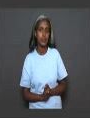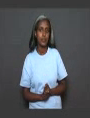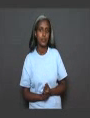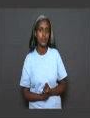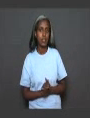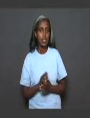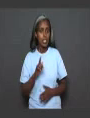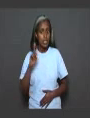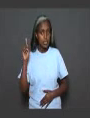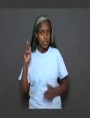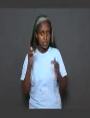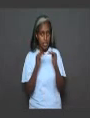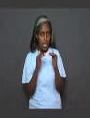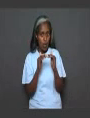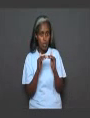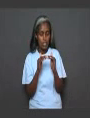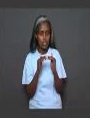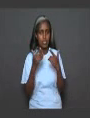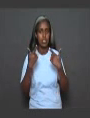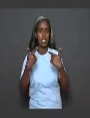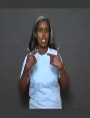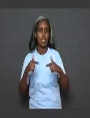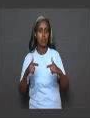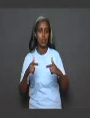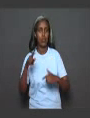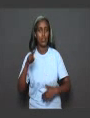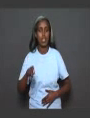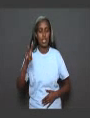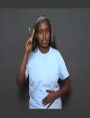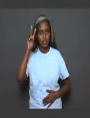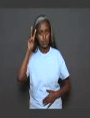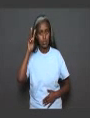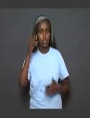This equals the limit of x squared